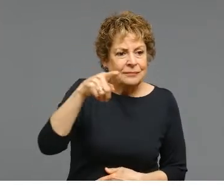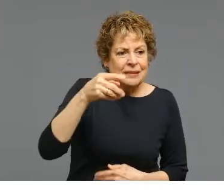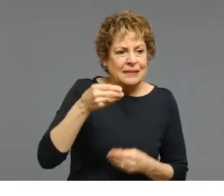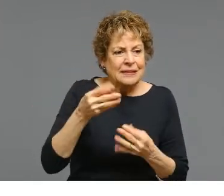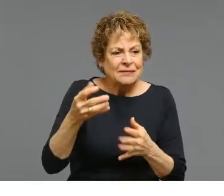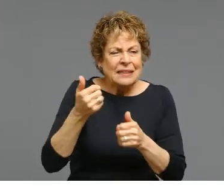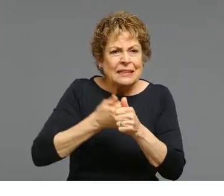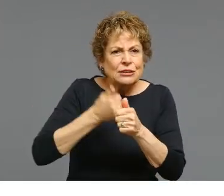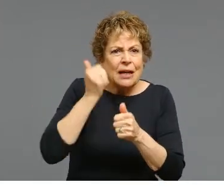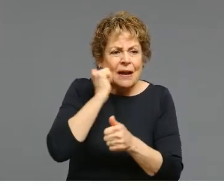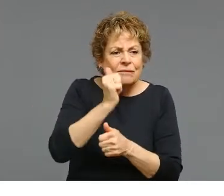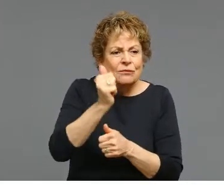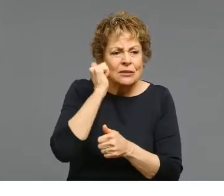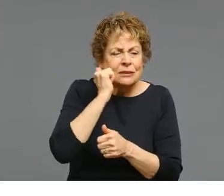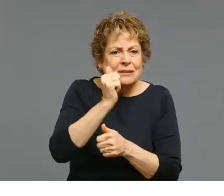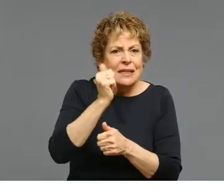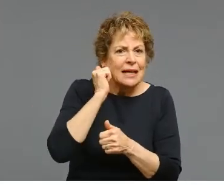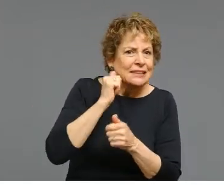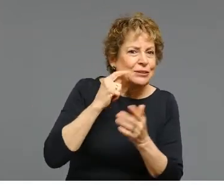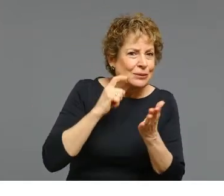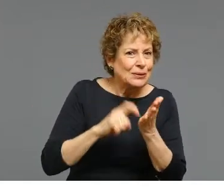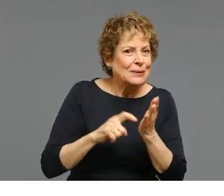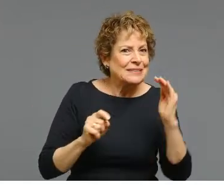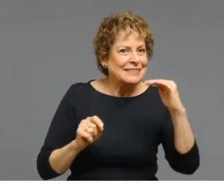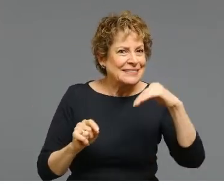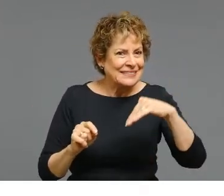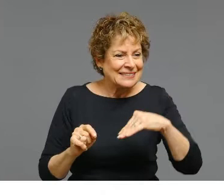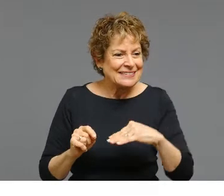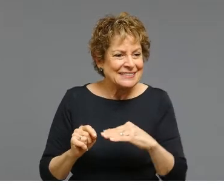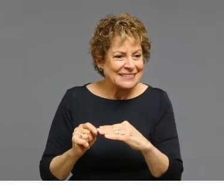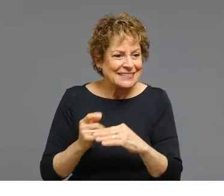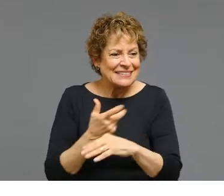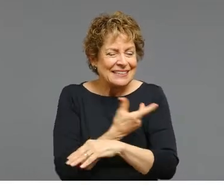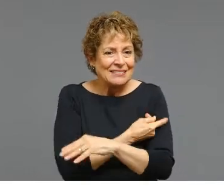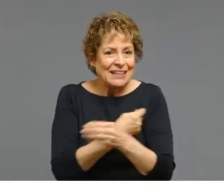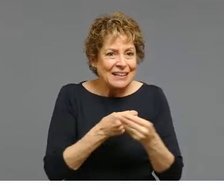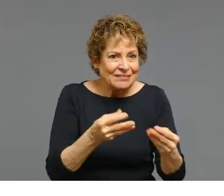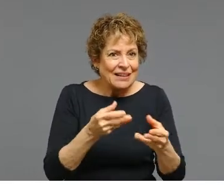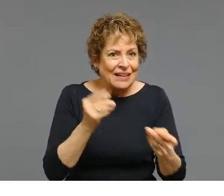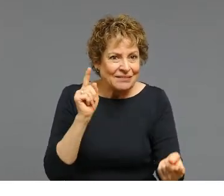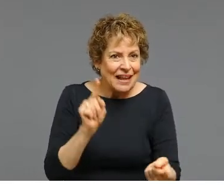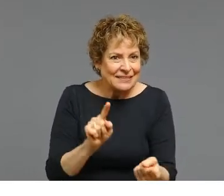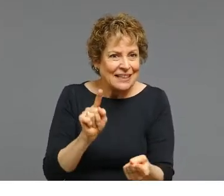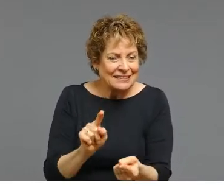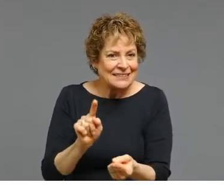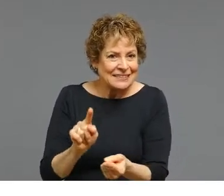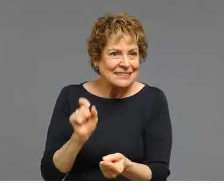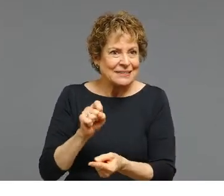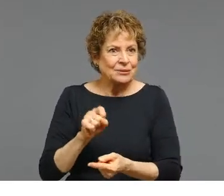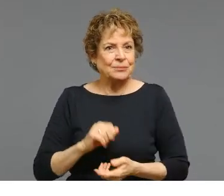seeing a decline in the number of vaccinations administered each day.